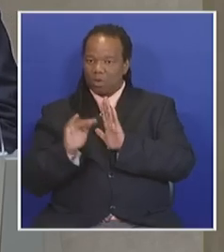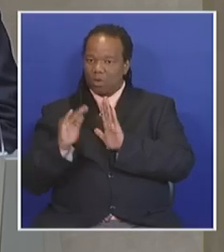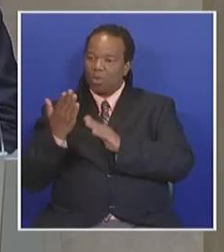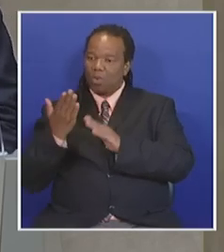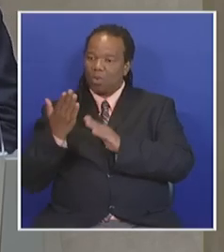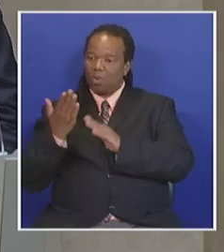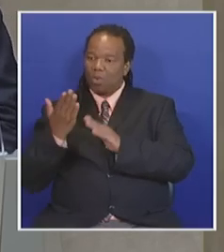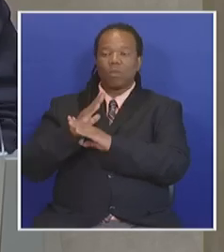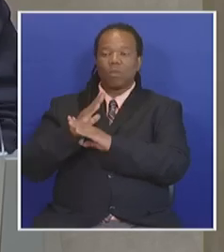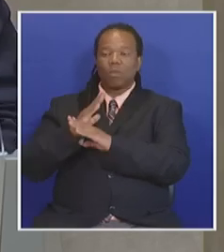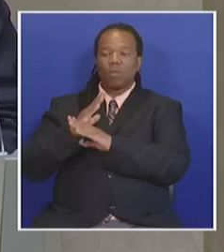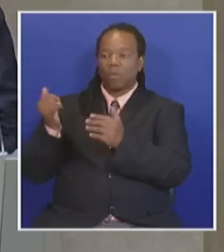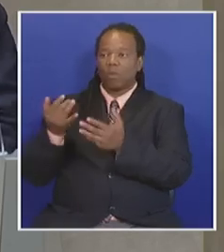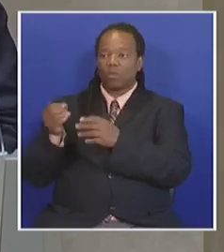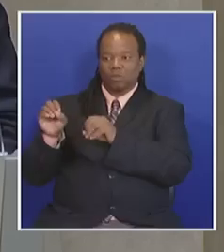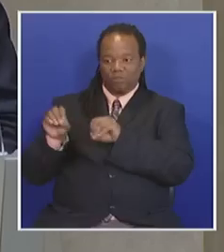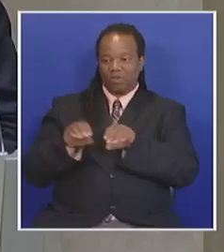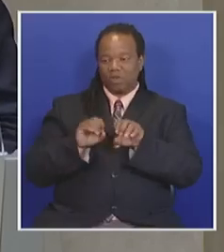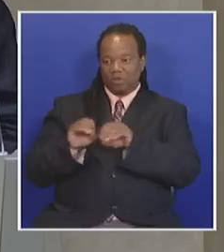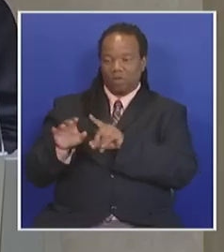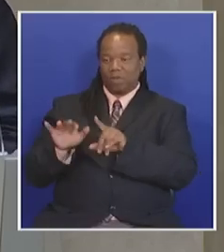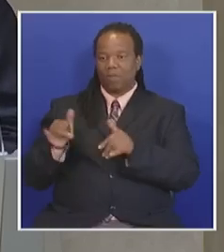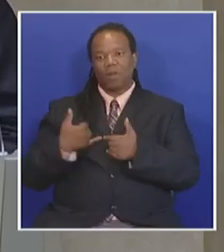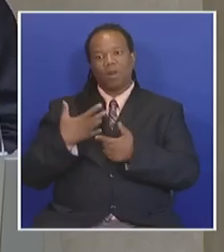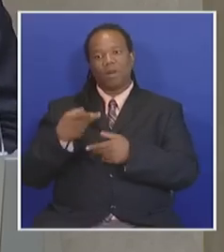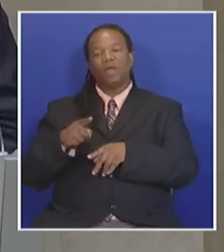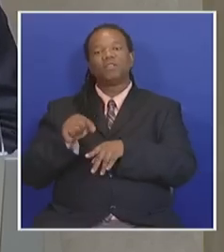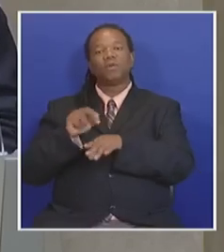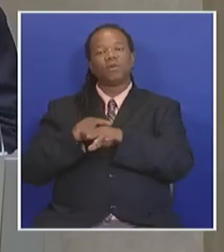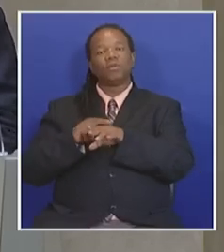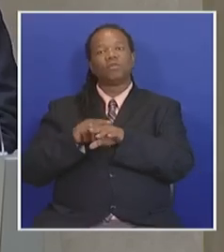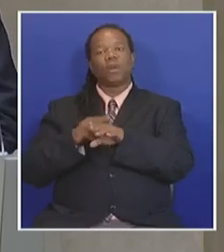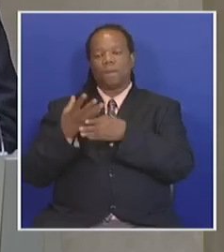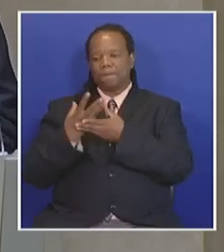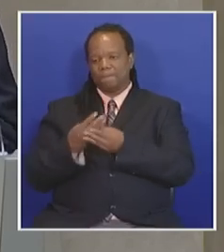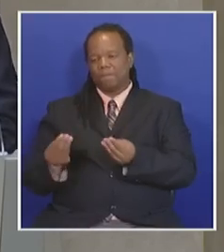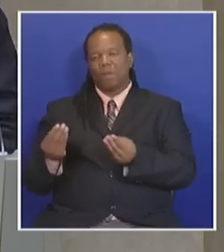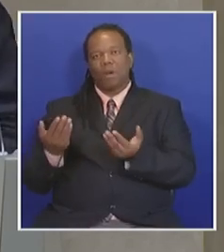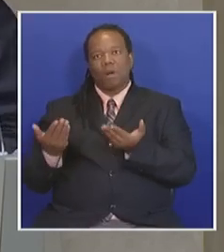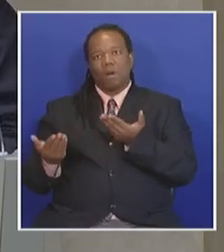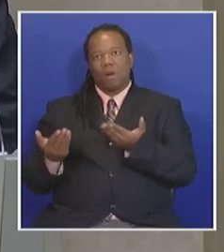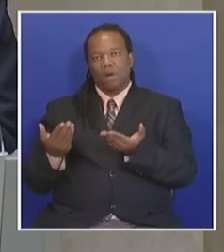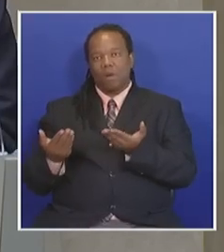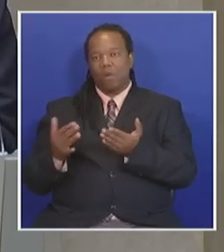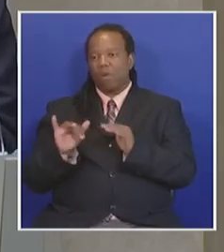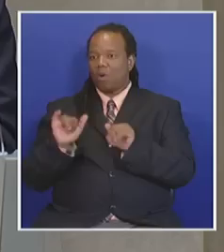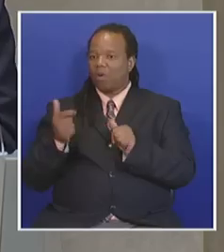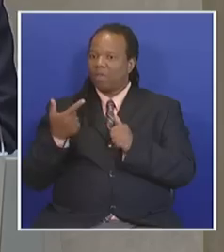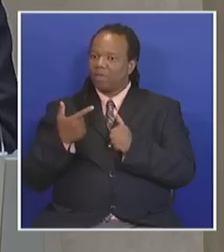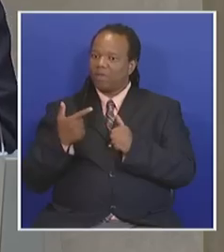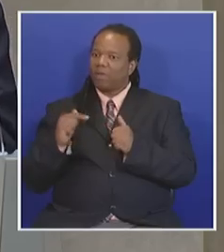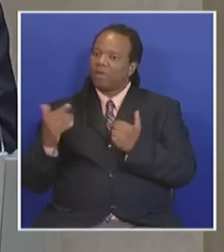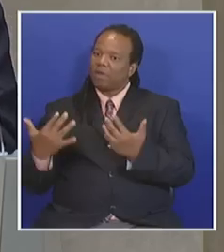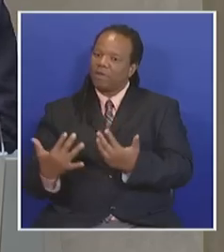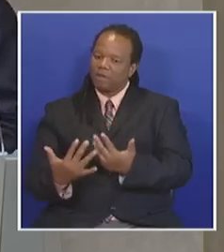of racism. Let's fight the scourge of racism by adopting an integrated approach,